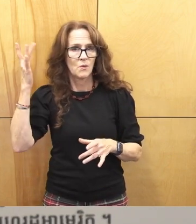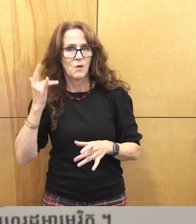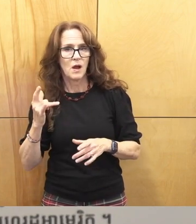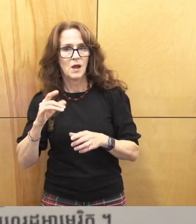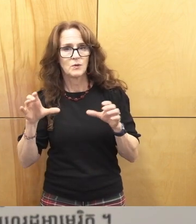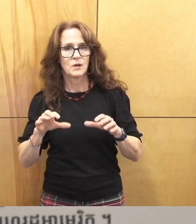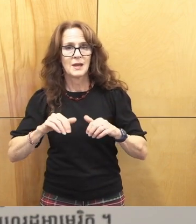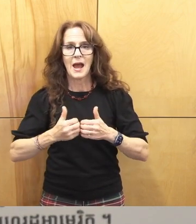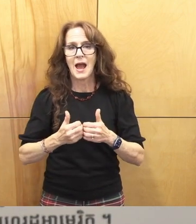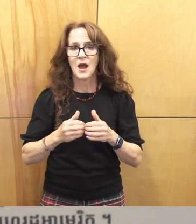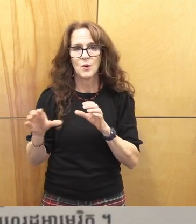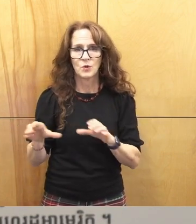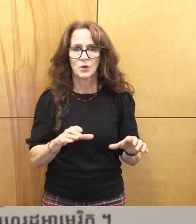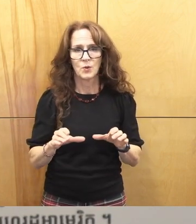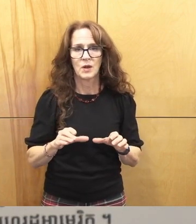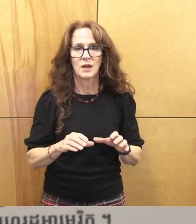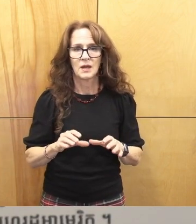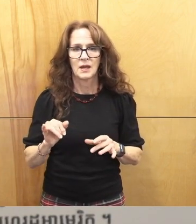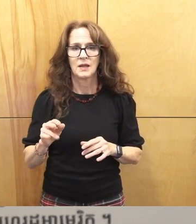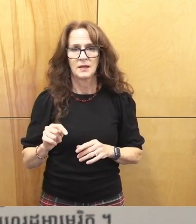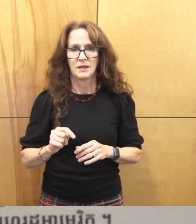we're doing it. And